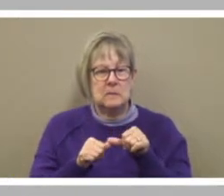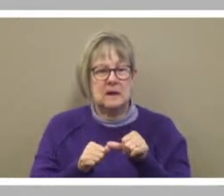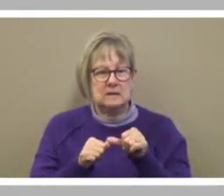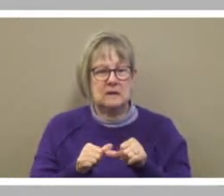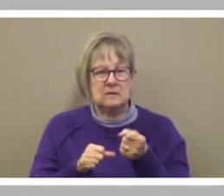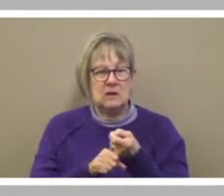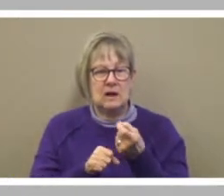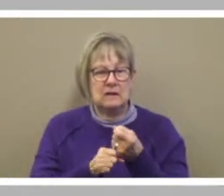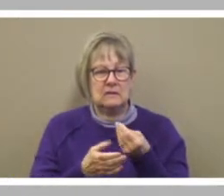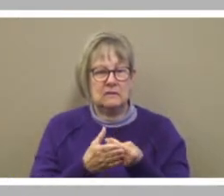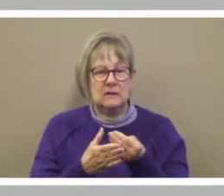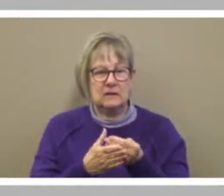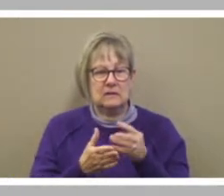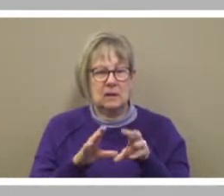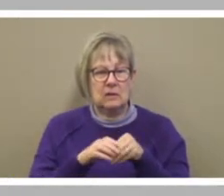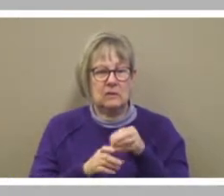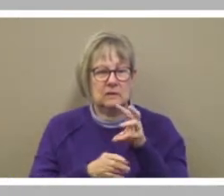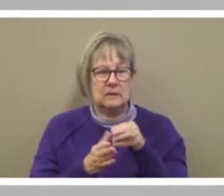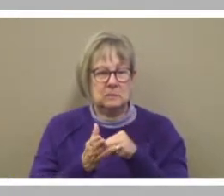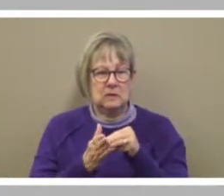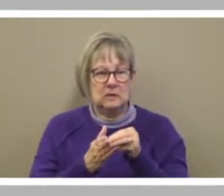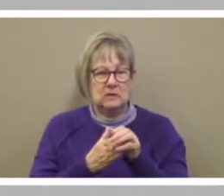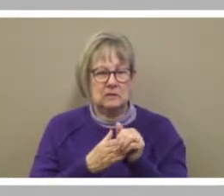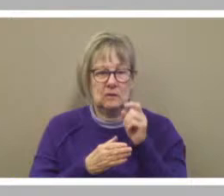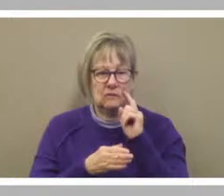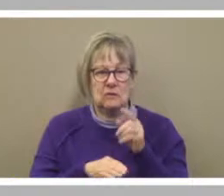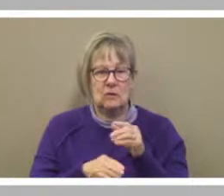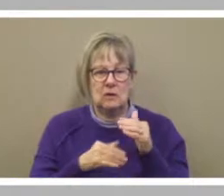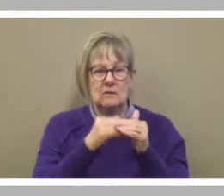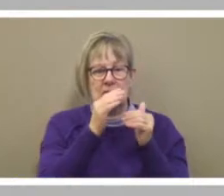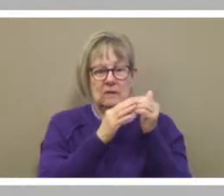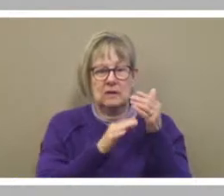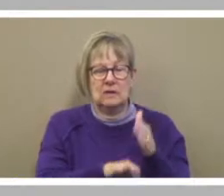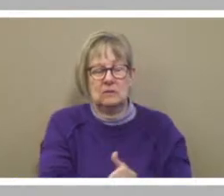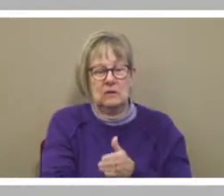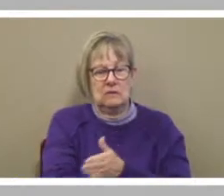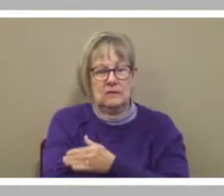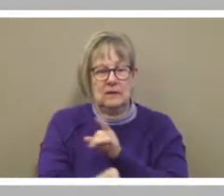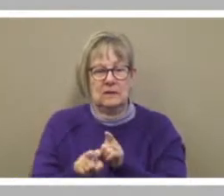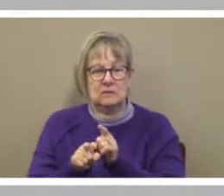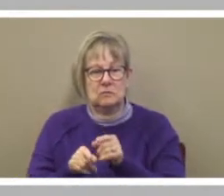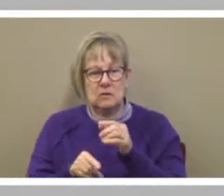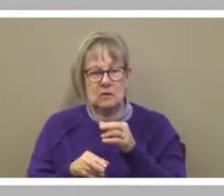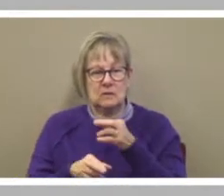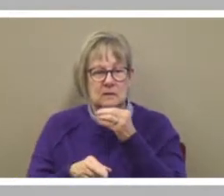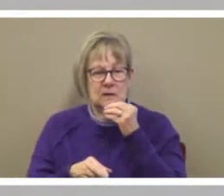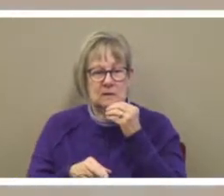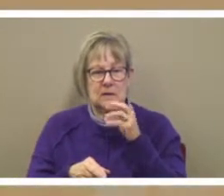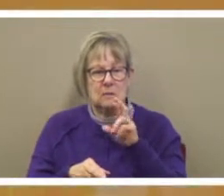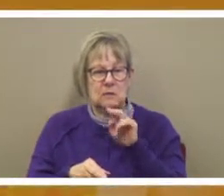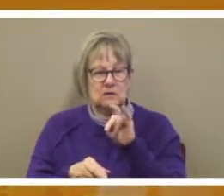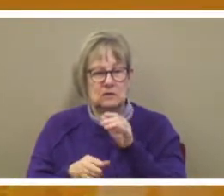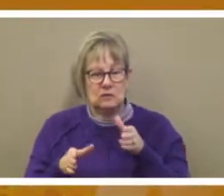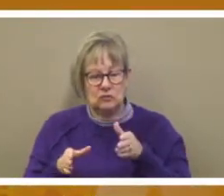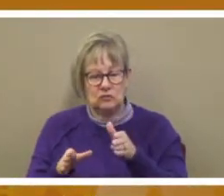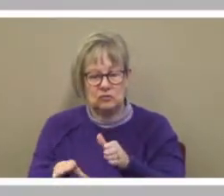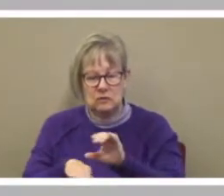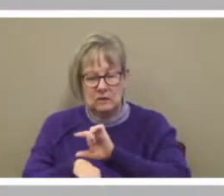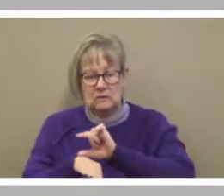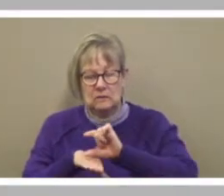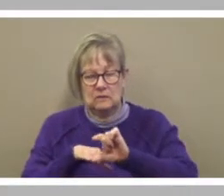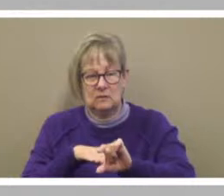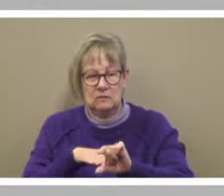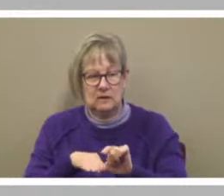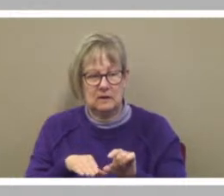which includes the $6 million for facility renovations, along with residential street resurfacing and collector streets resurfacing.